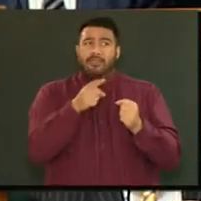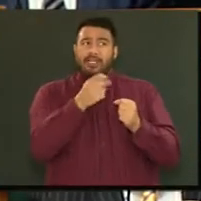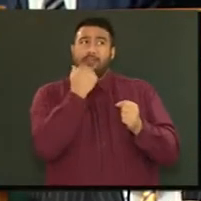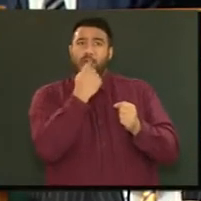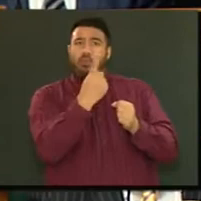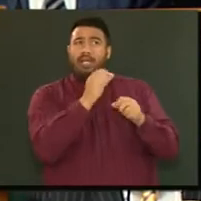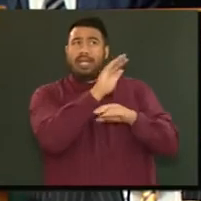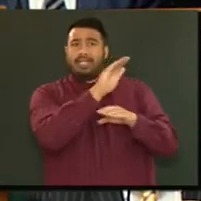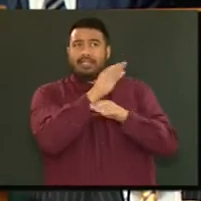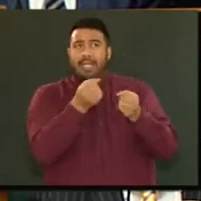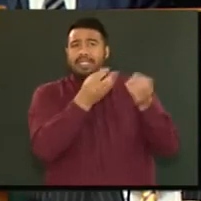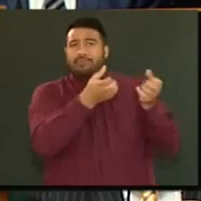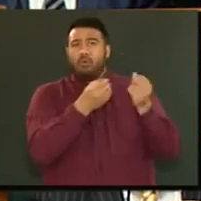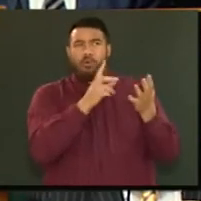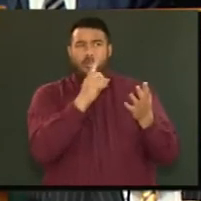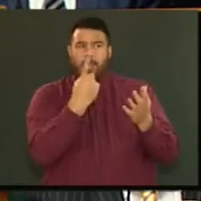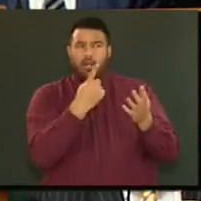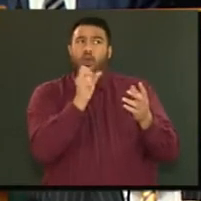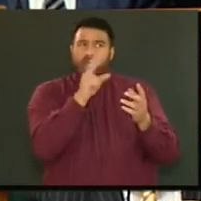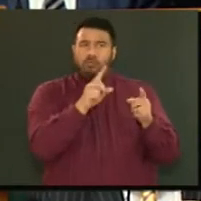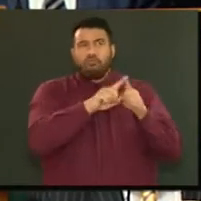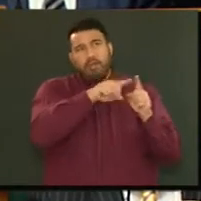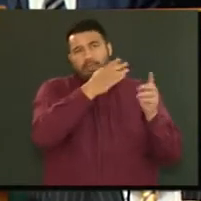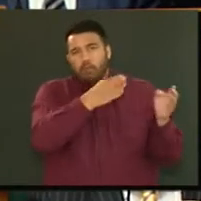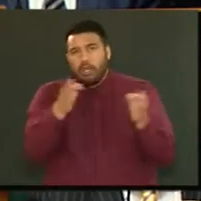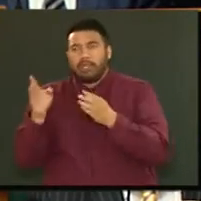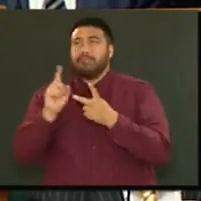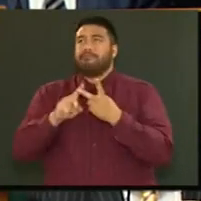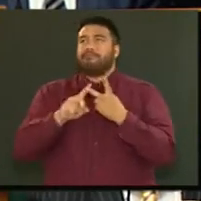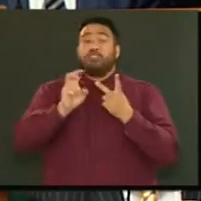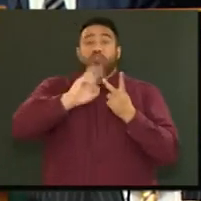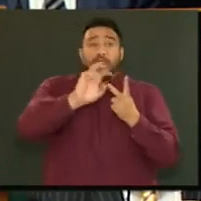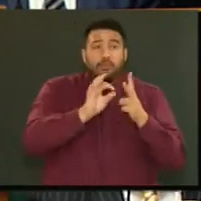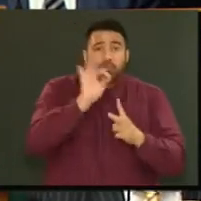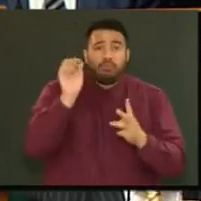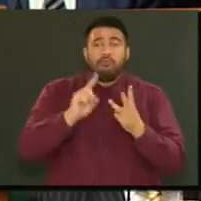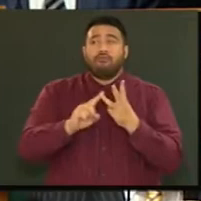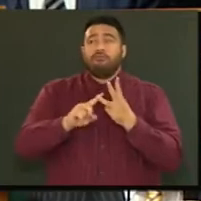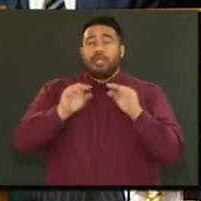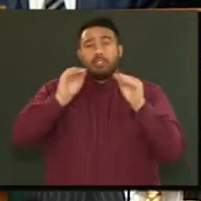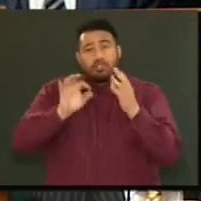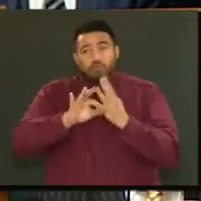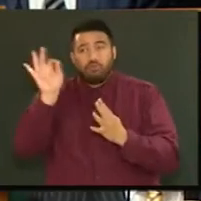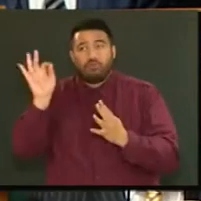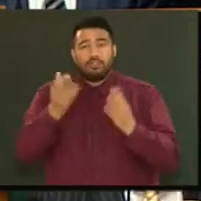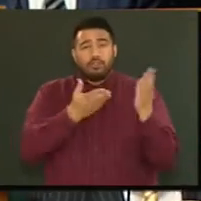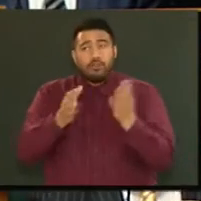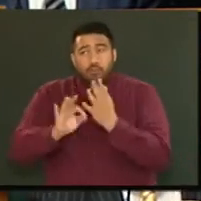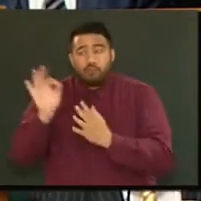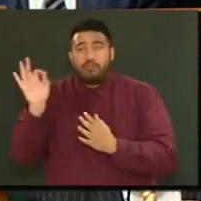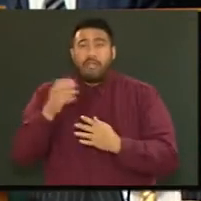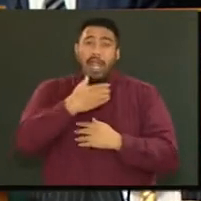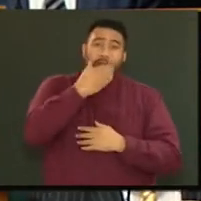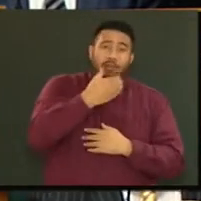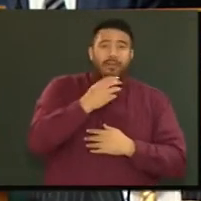diversified. We've grown our tourism industry, education and business services. We're selling more apples,